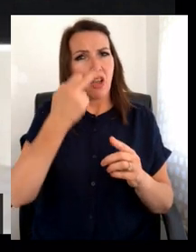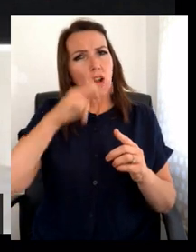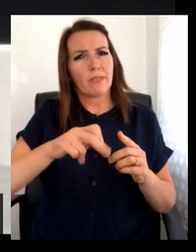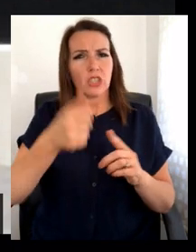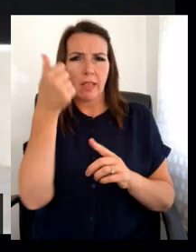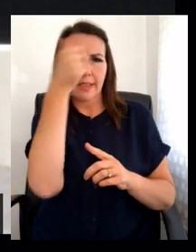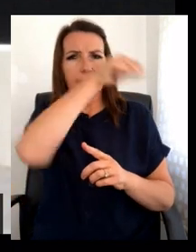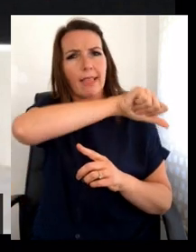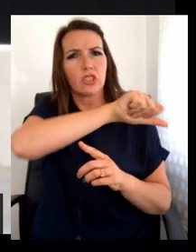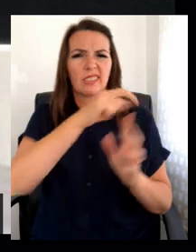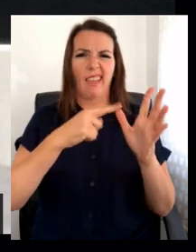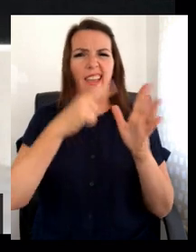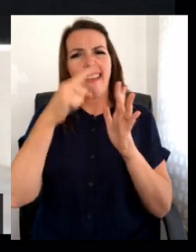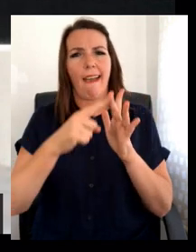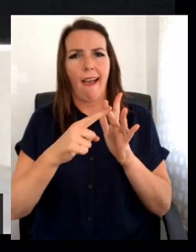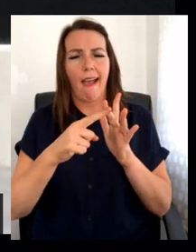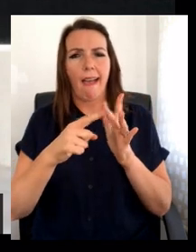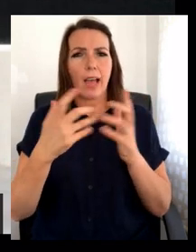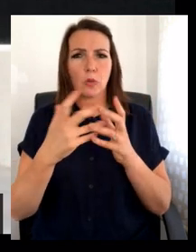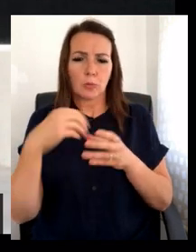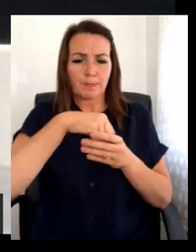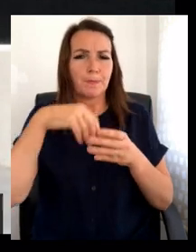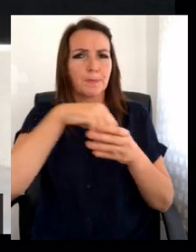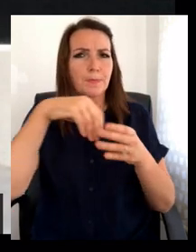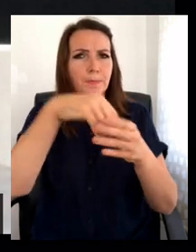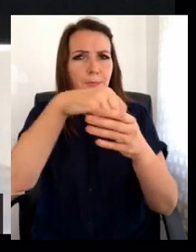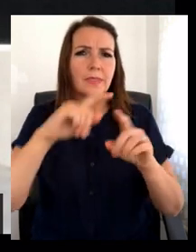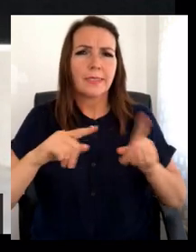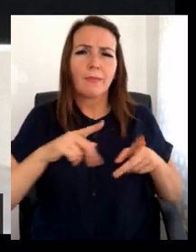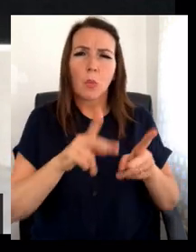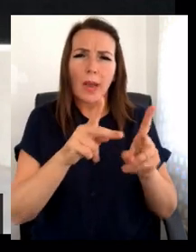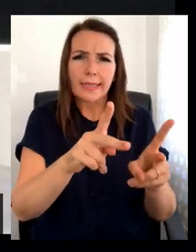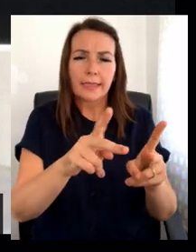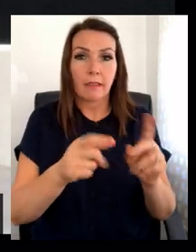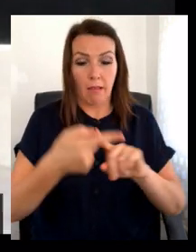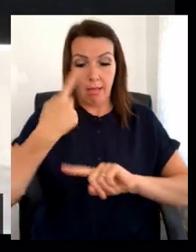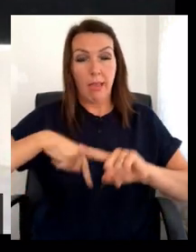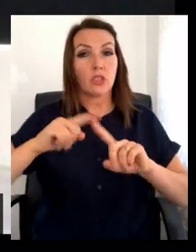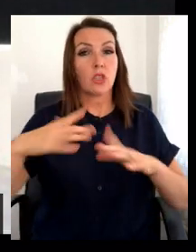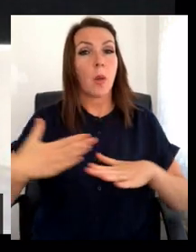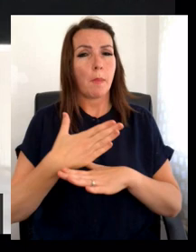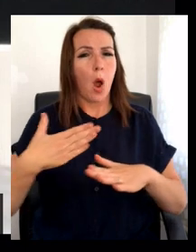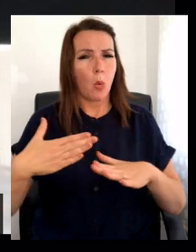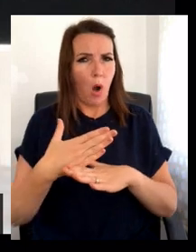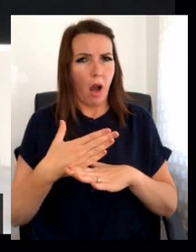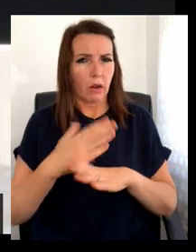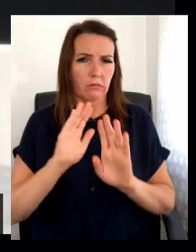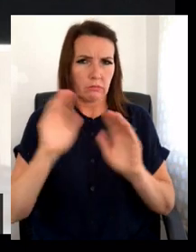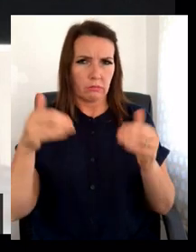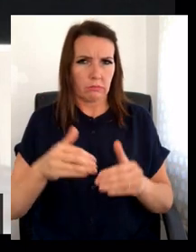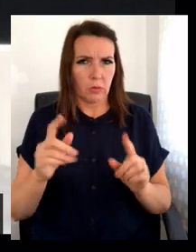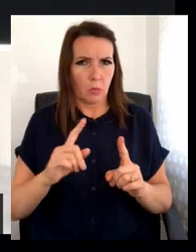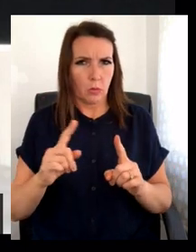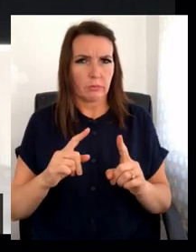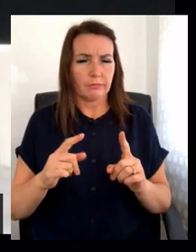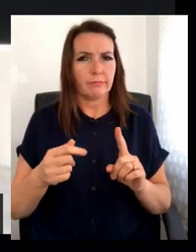new contexts and restaging it. So a work I made last year was all about bringing these artificially generated